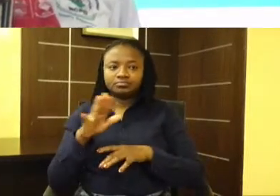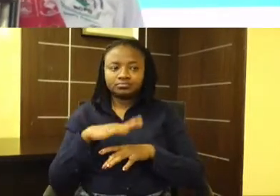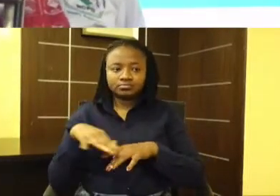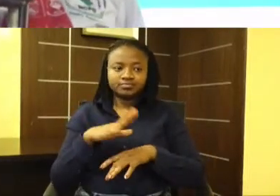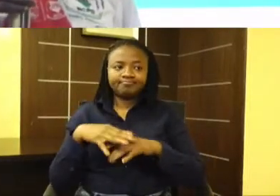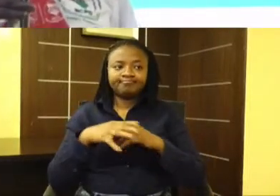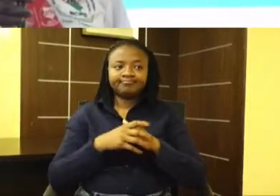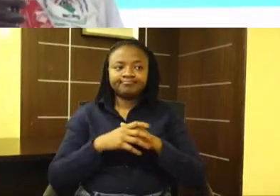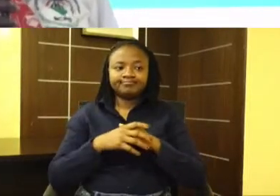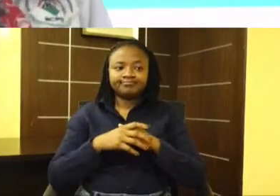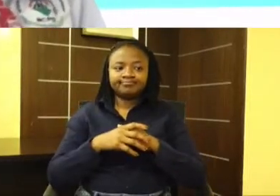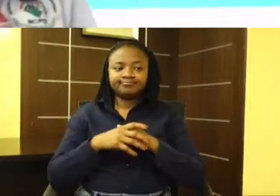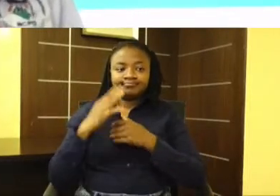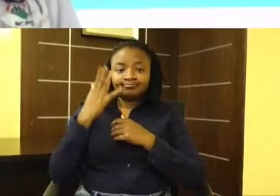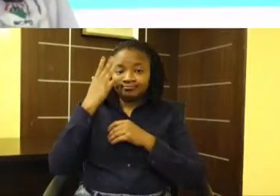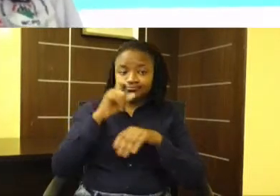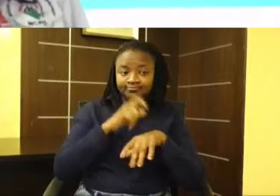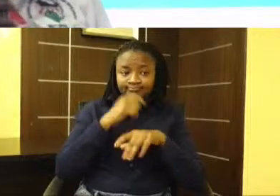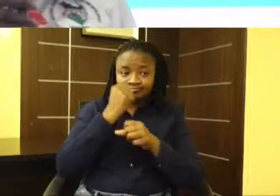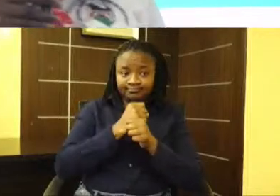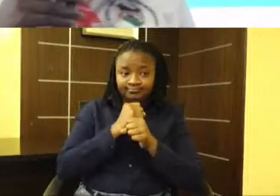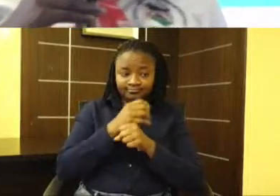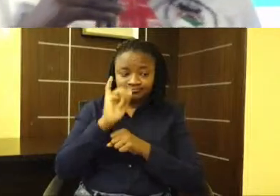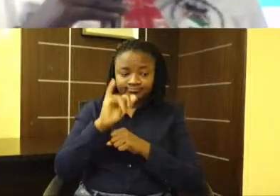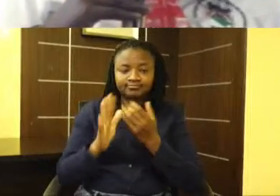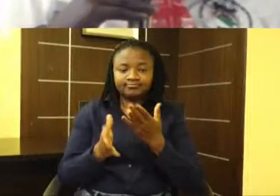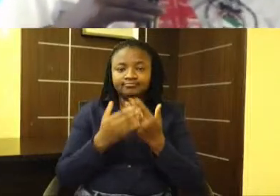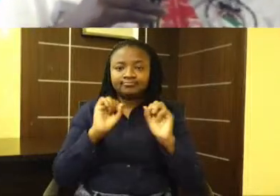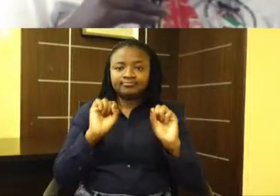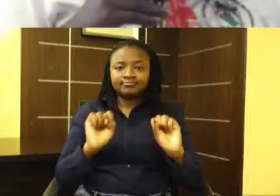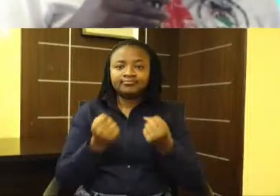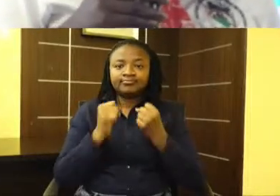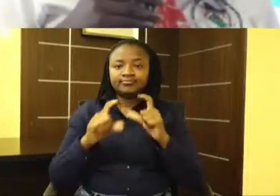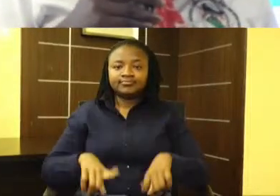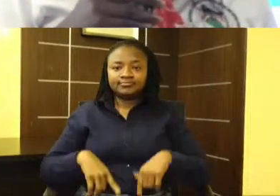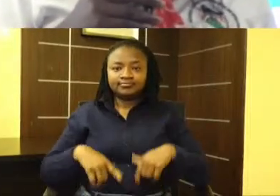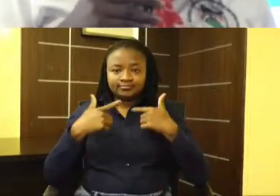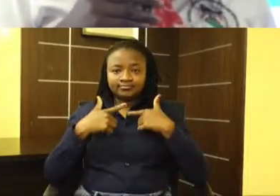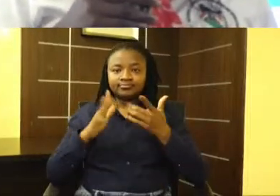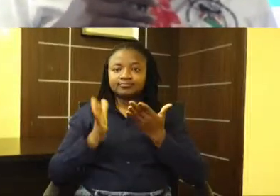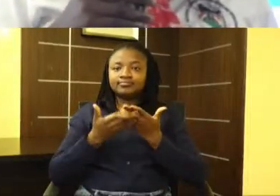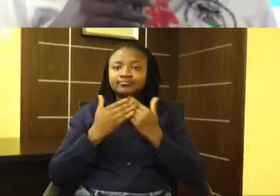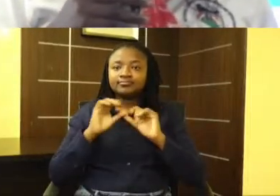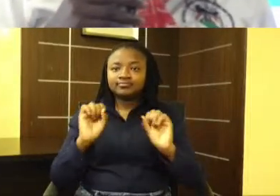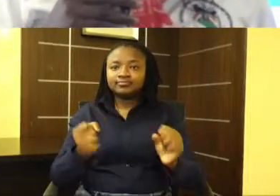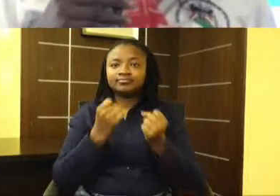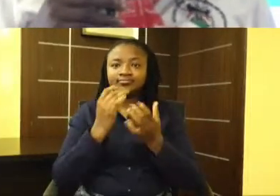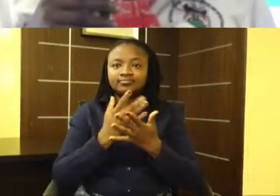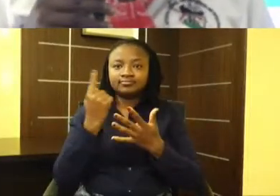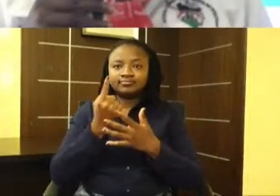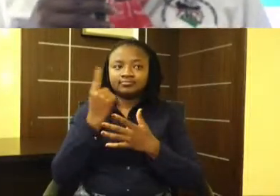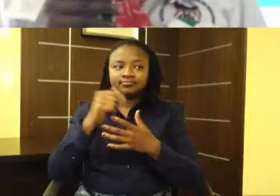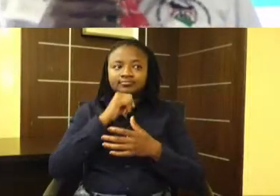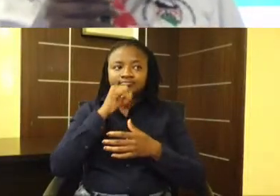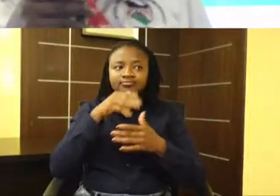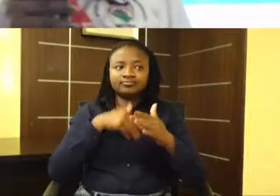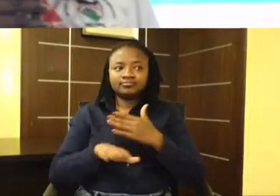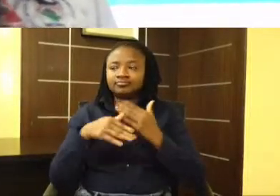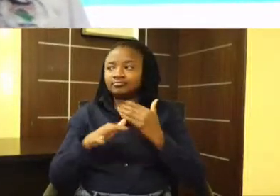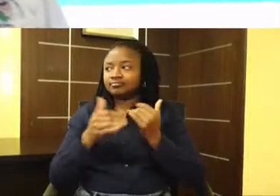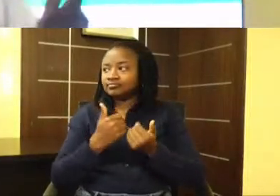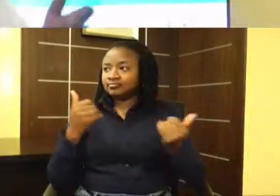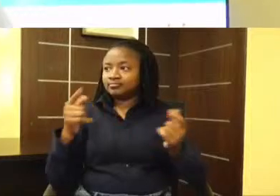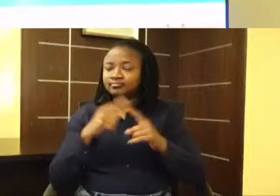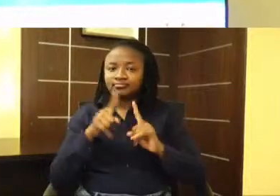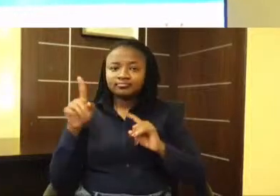that, it saves a life, it saves somebody not bringing a child here that they did not